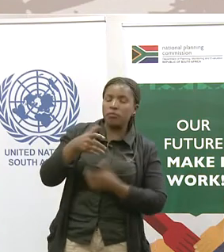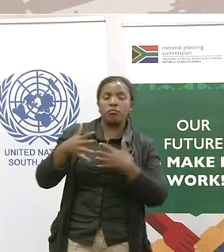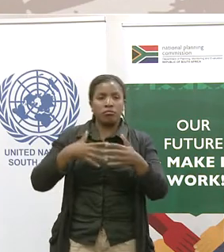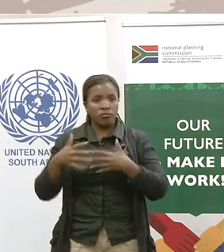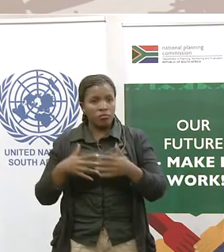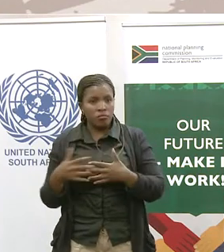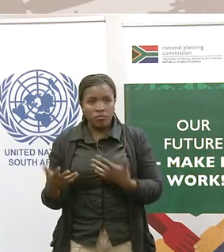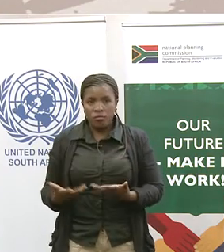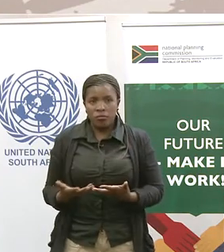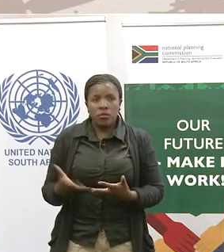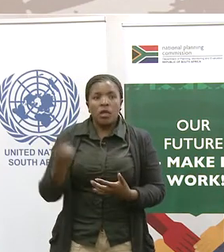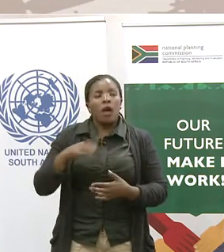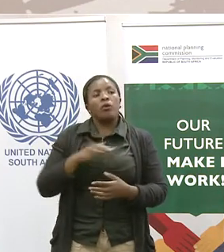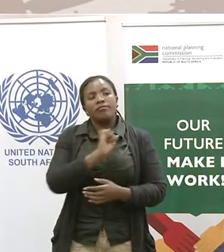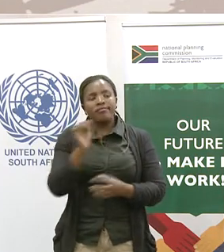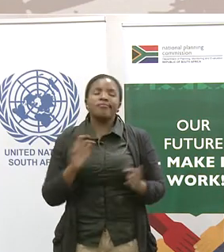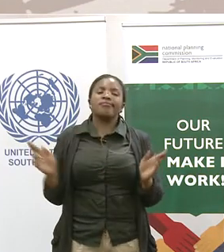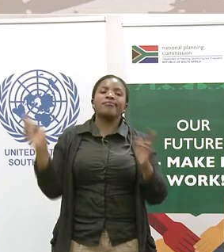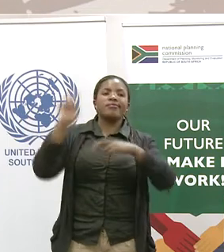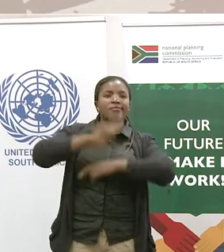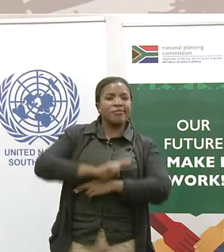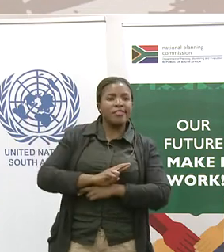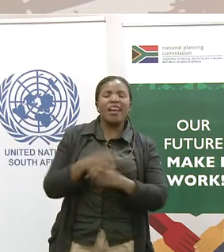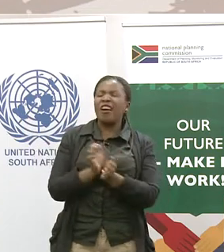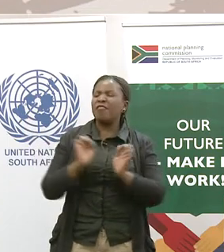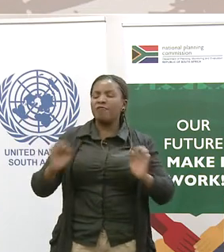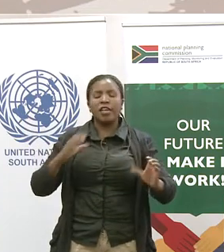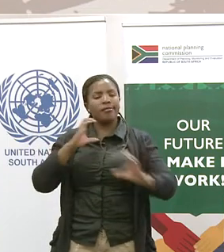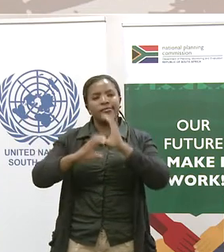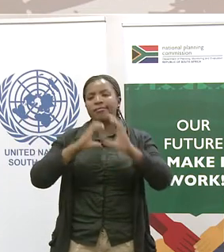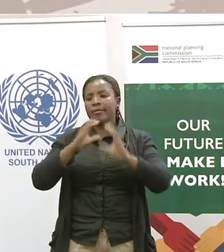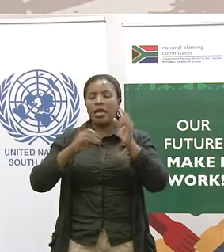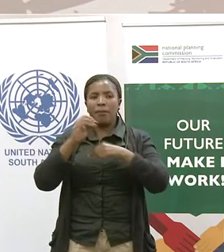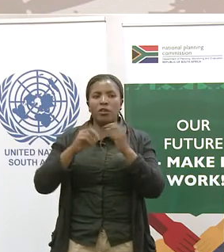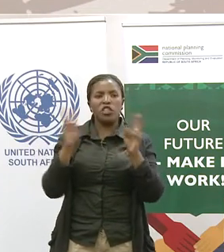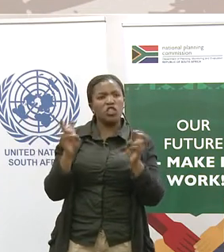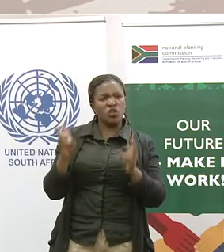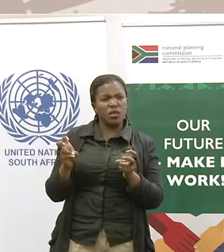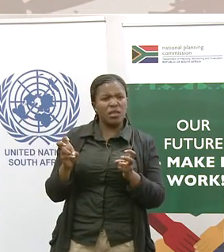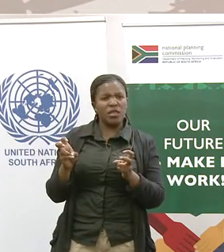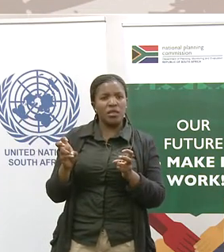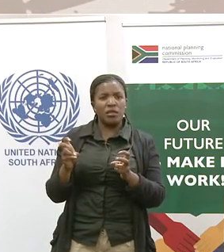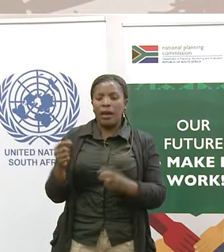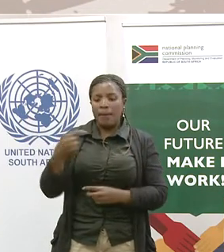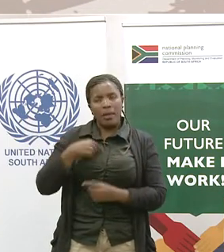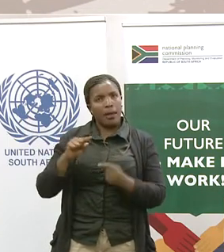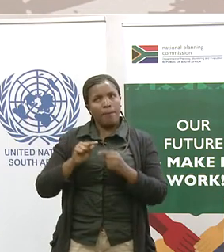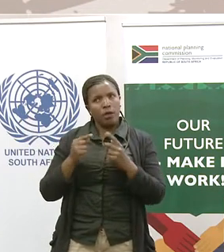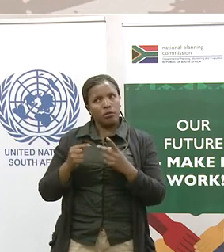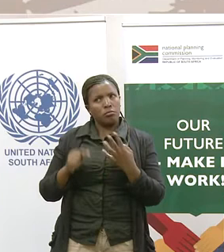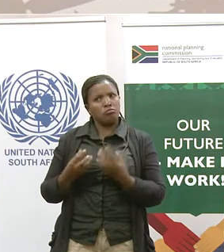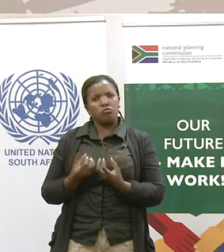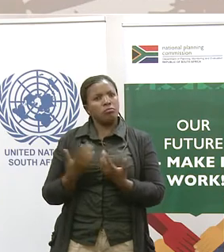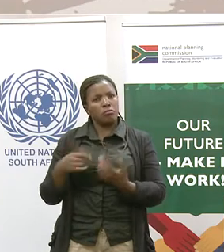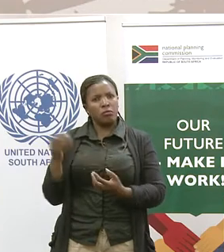I'd like us just to relax and have a free conversation around these issues. There are a couple of points that I personally have noted for